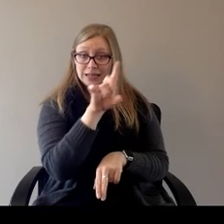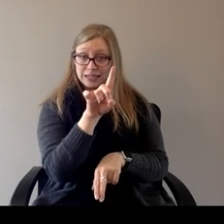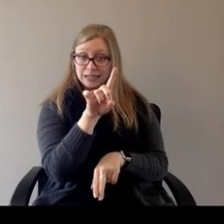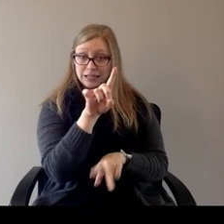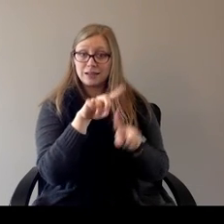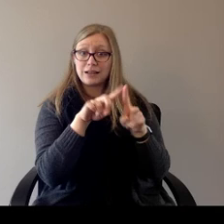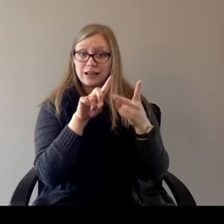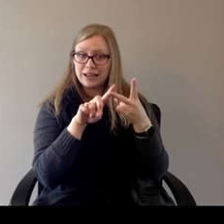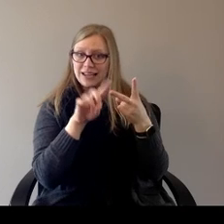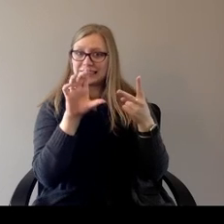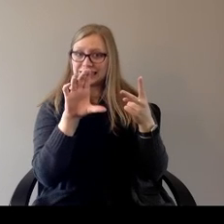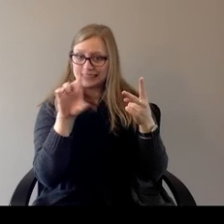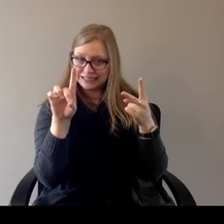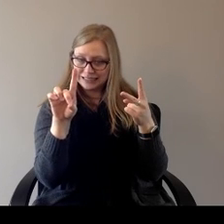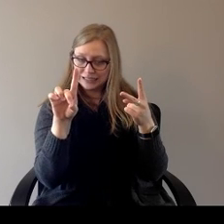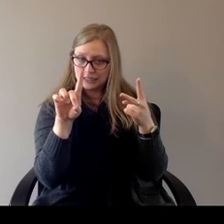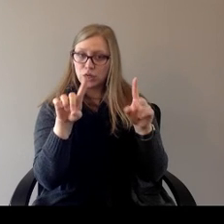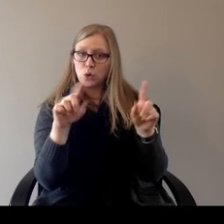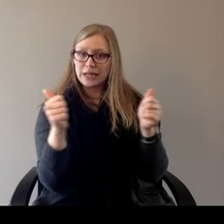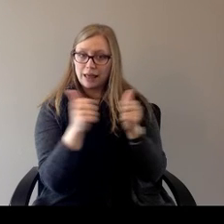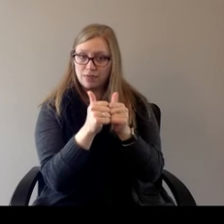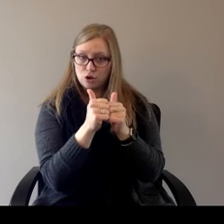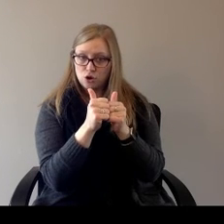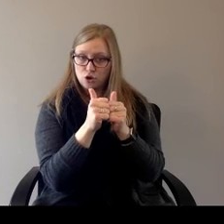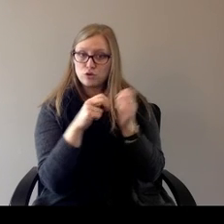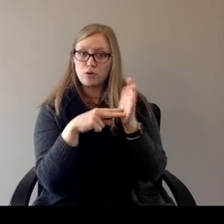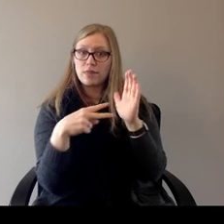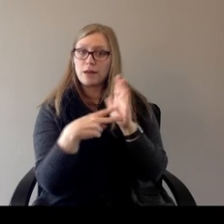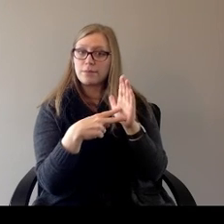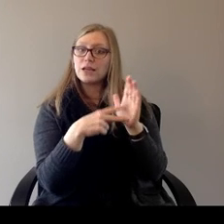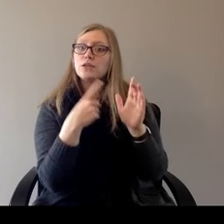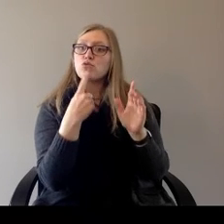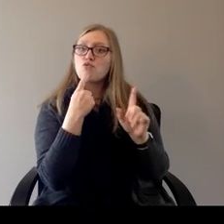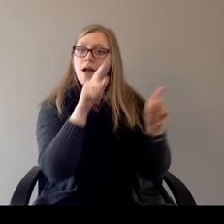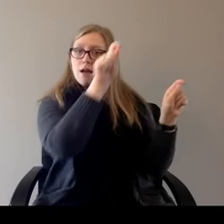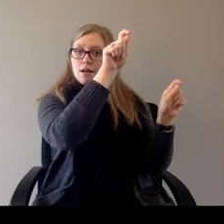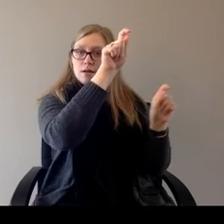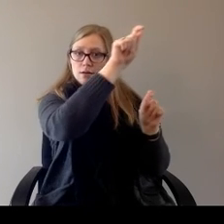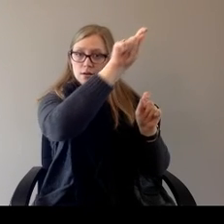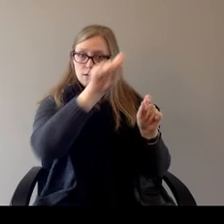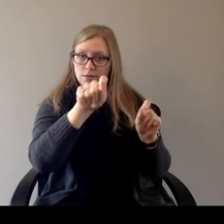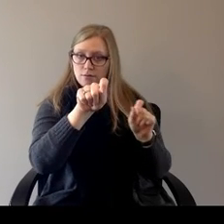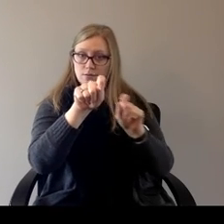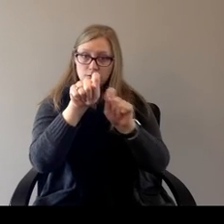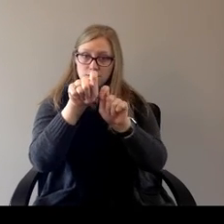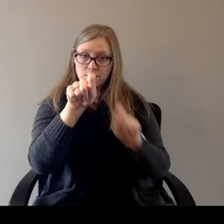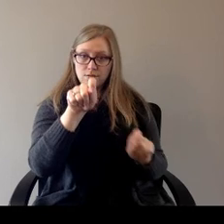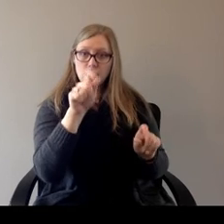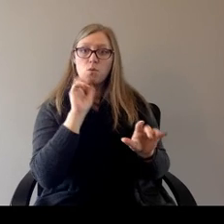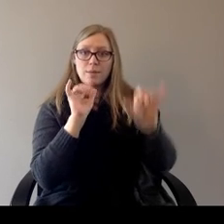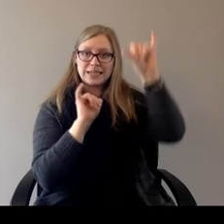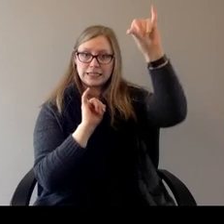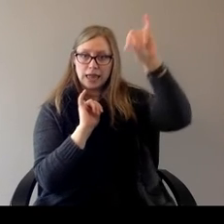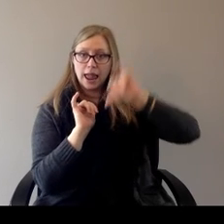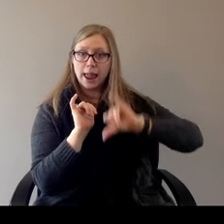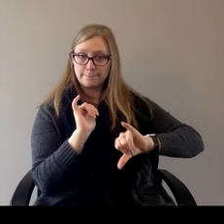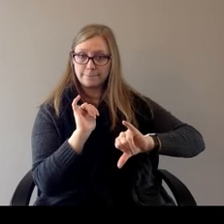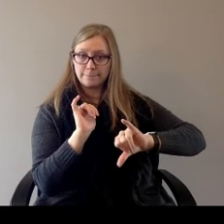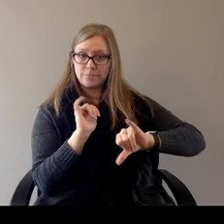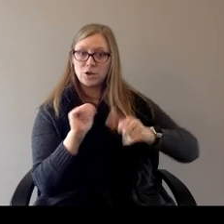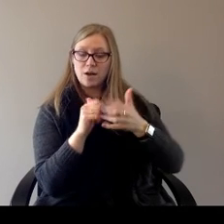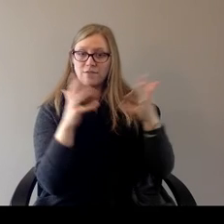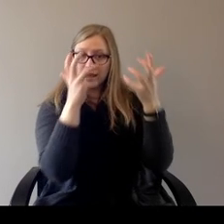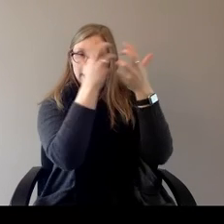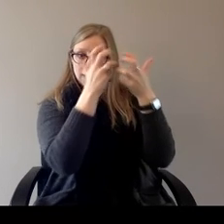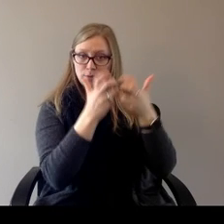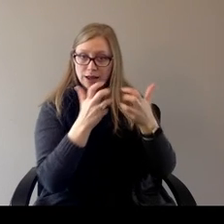that that this side AD and CD are going to be the same. So I've got everything matched up,